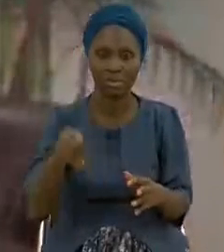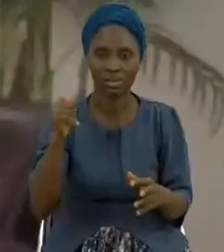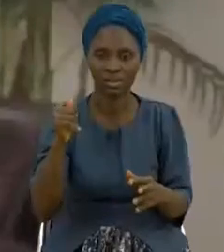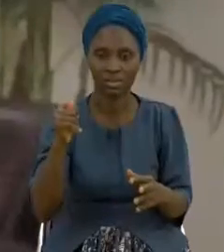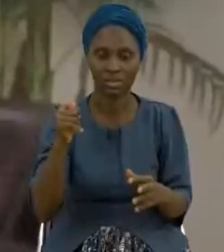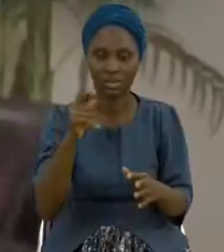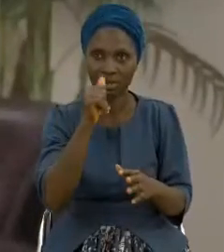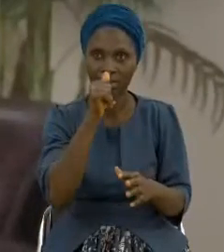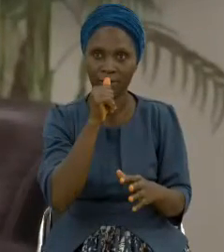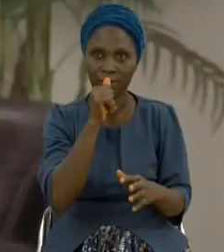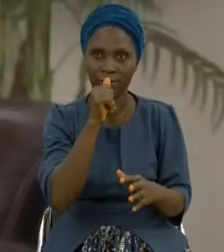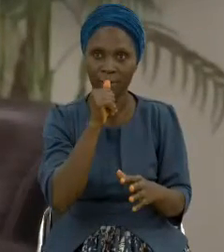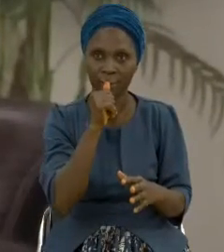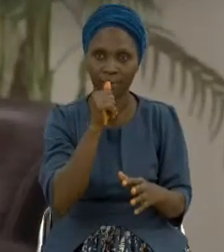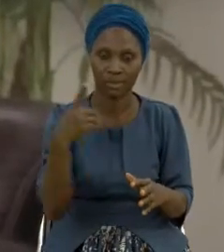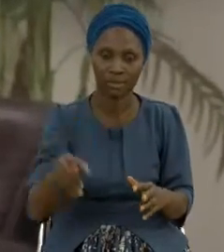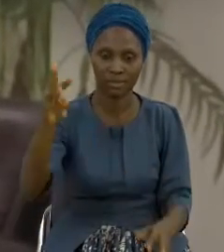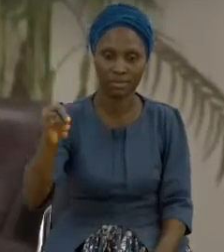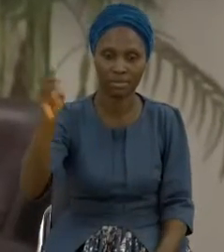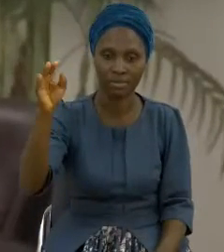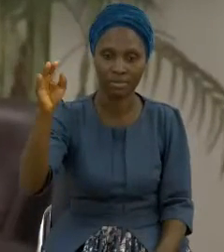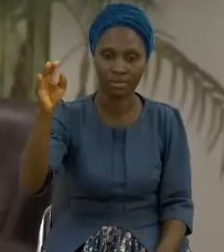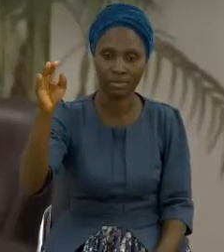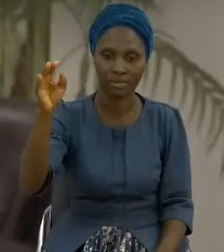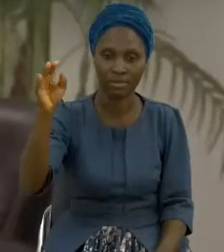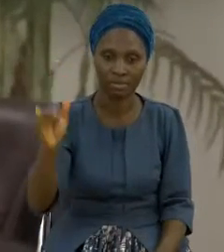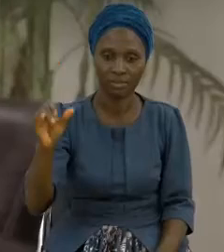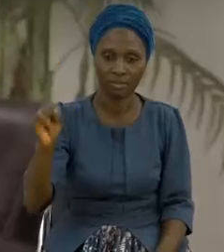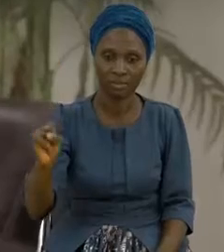his prepared saints.